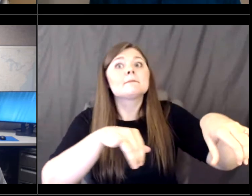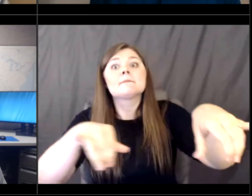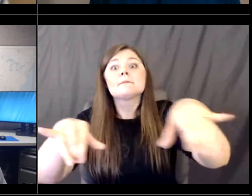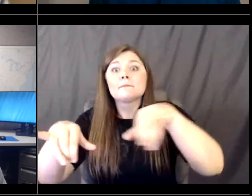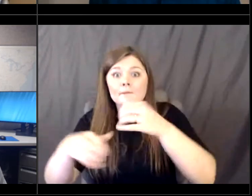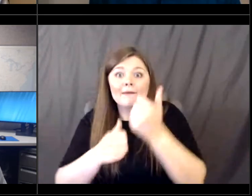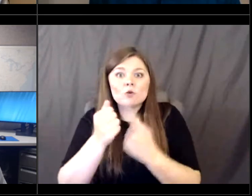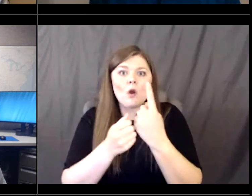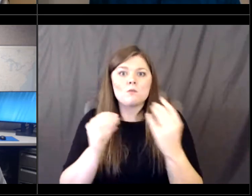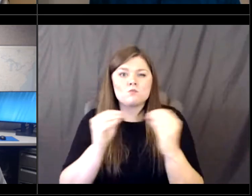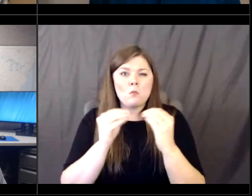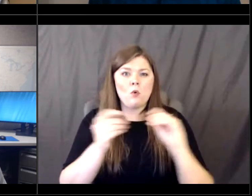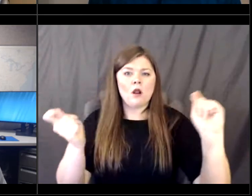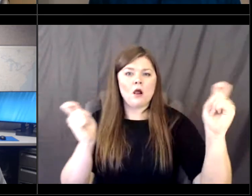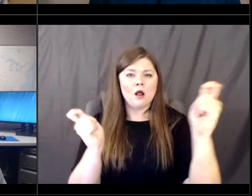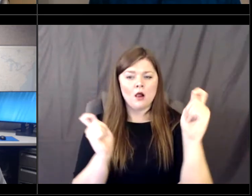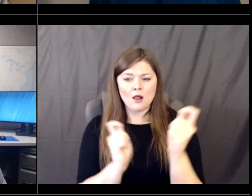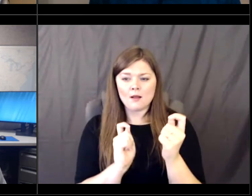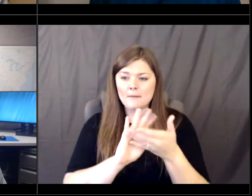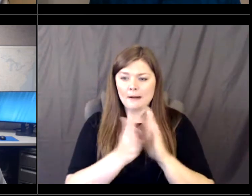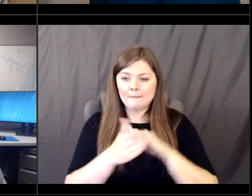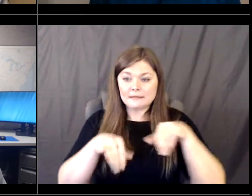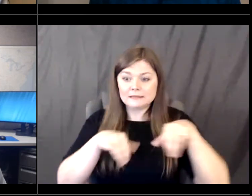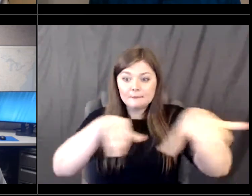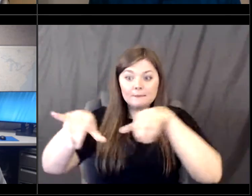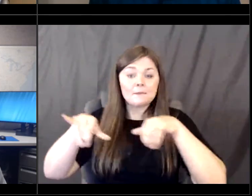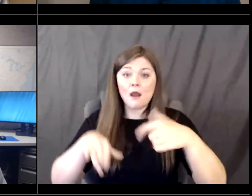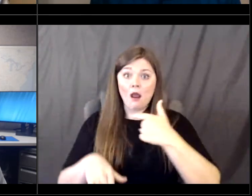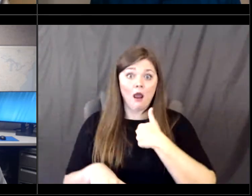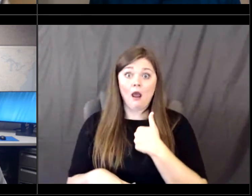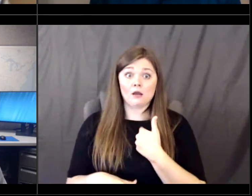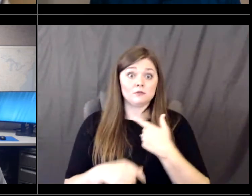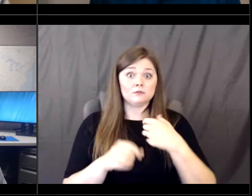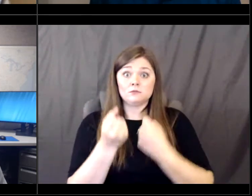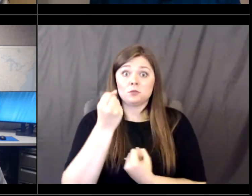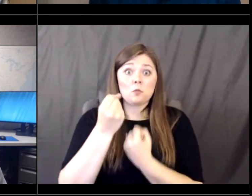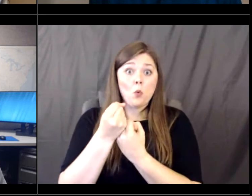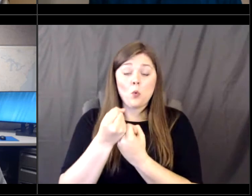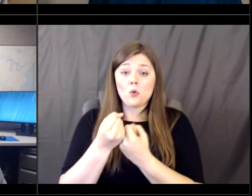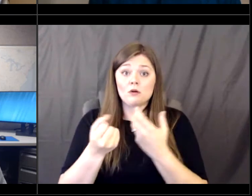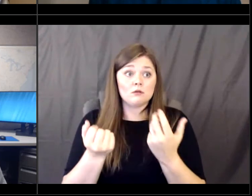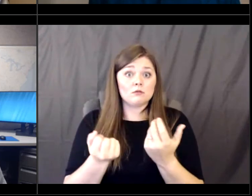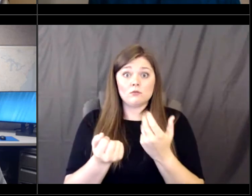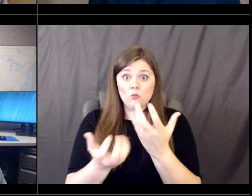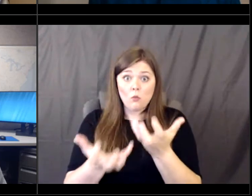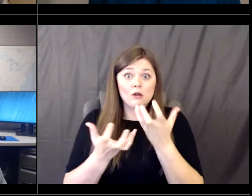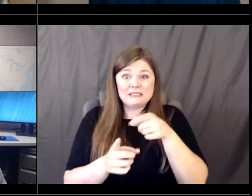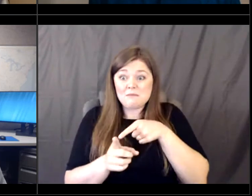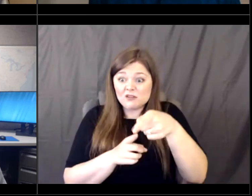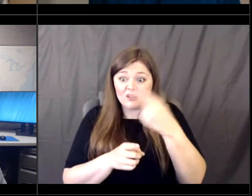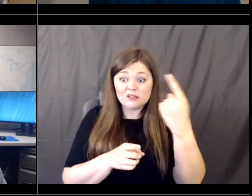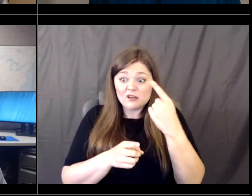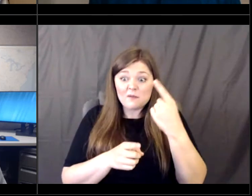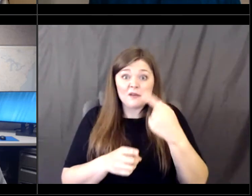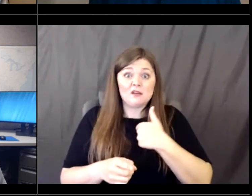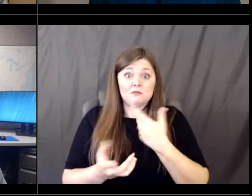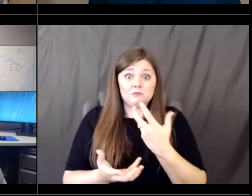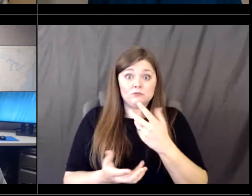towards that. So I'm in favor of developing anything specialized, and I've spent much of my career doing that.